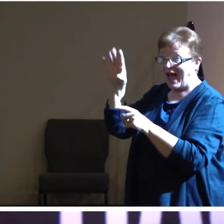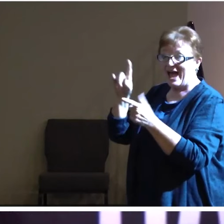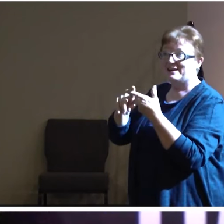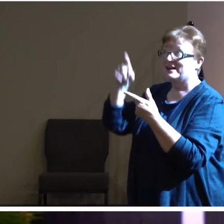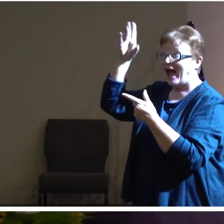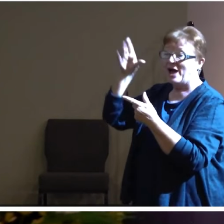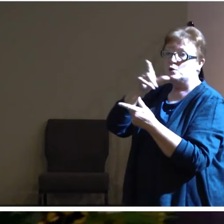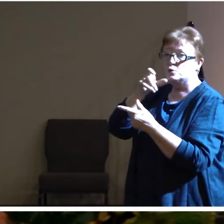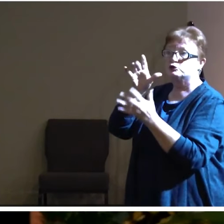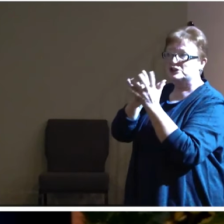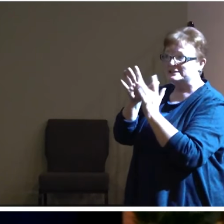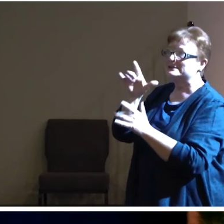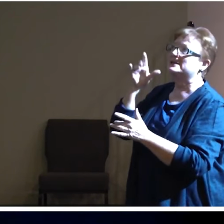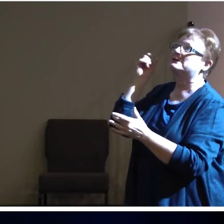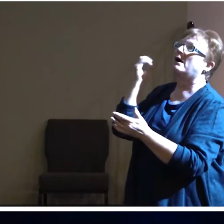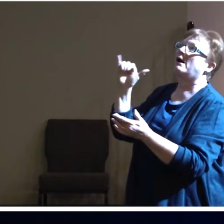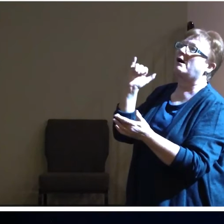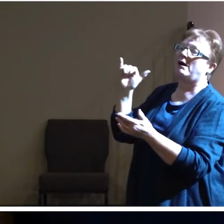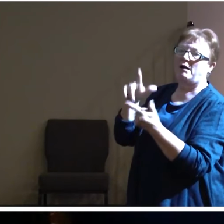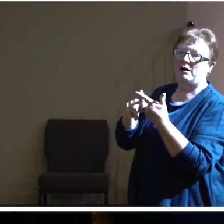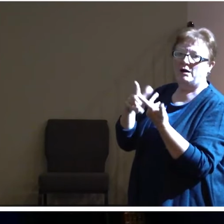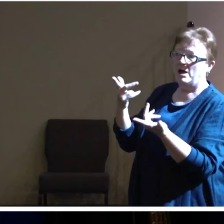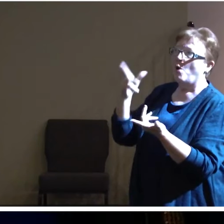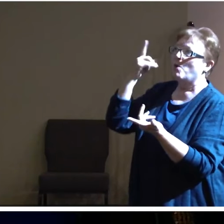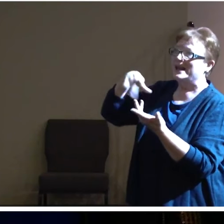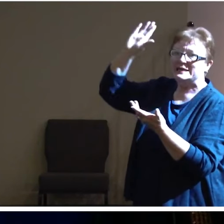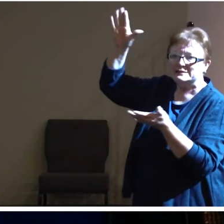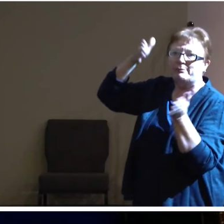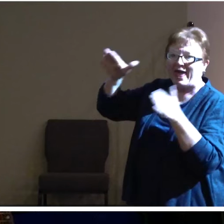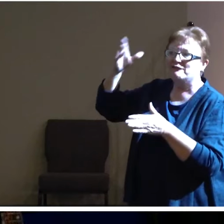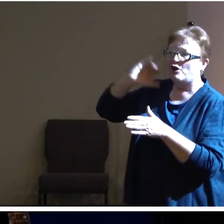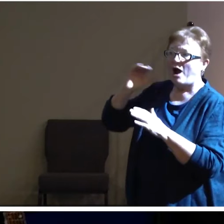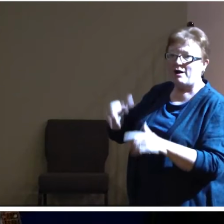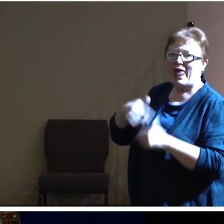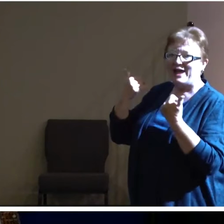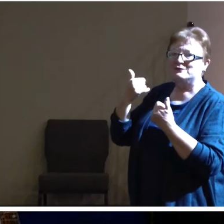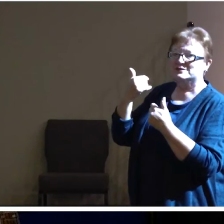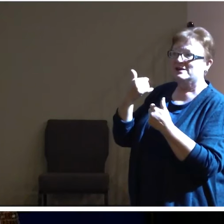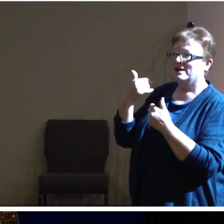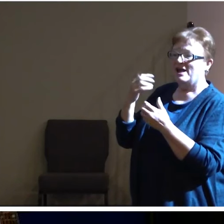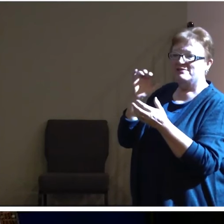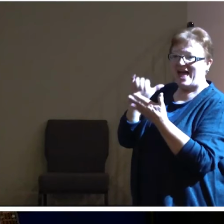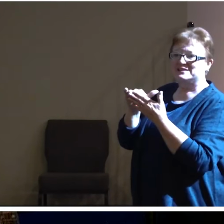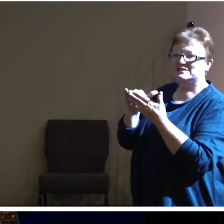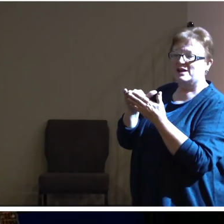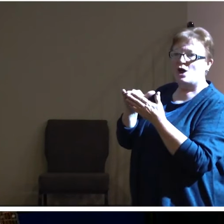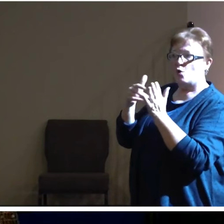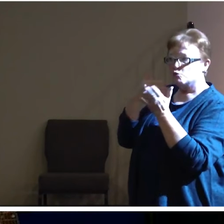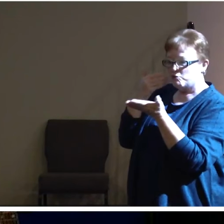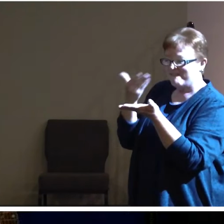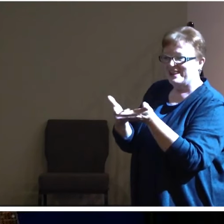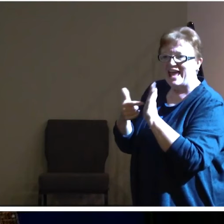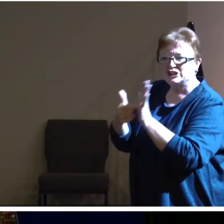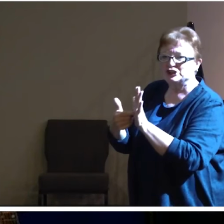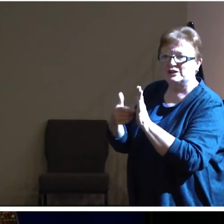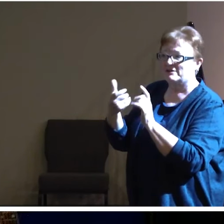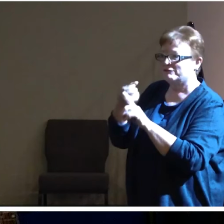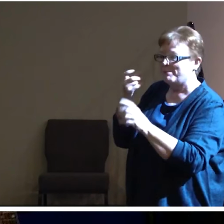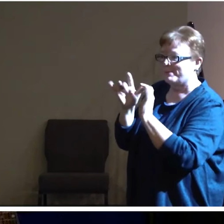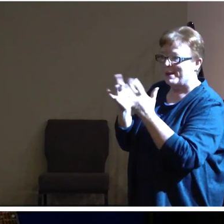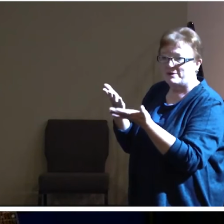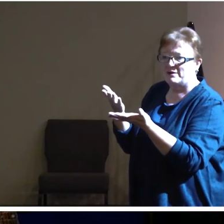who Jesus is, what his plan is for our lives, what his purposes are, and our lives are transformed by